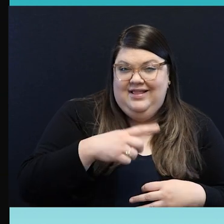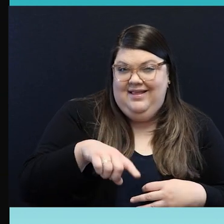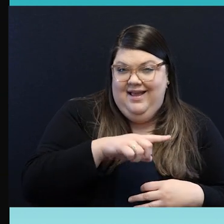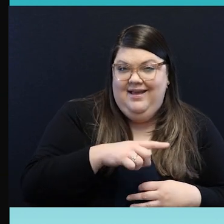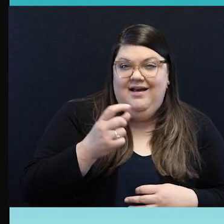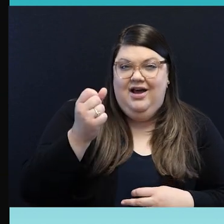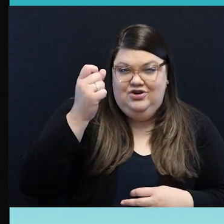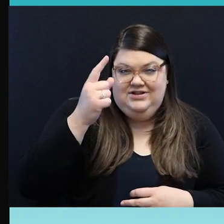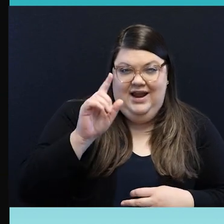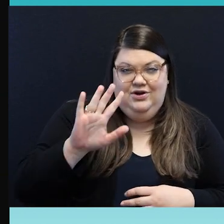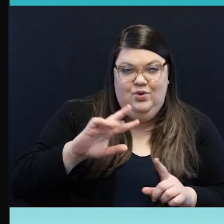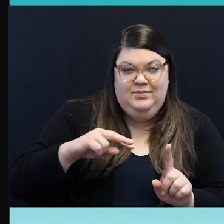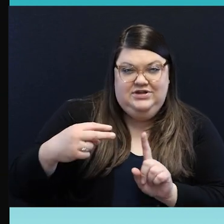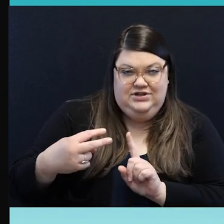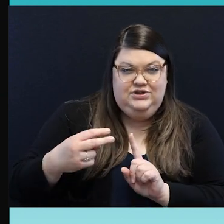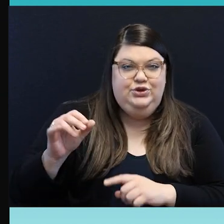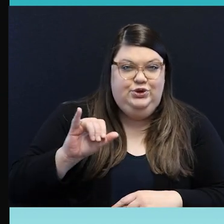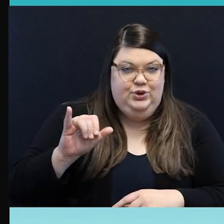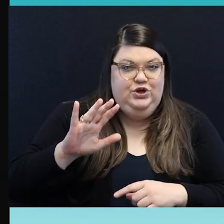you are with that.